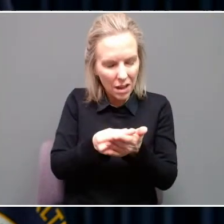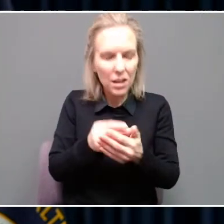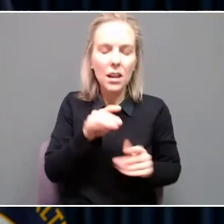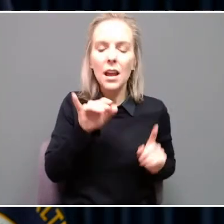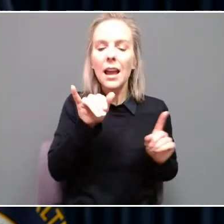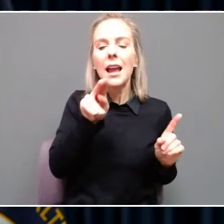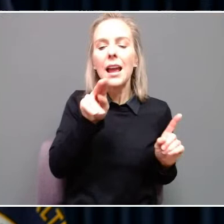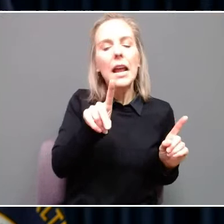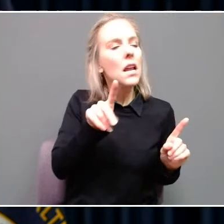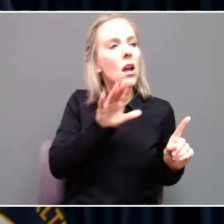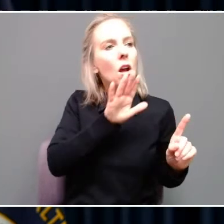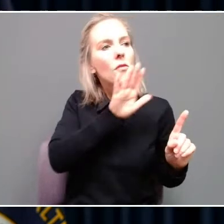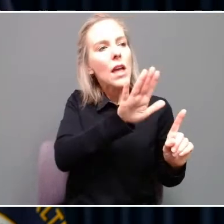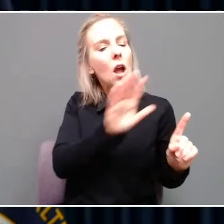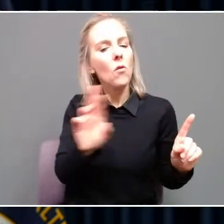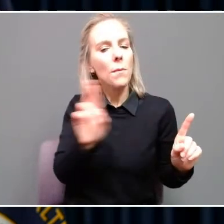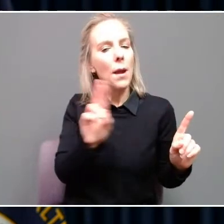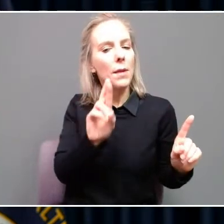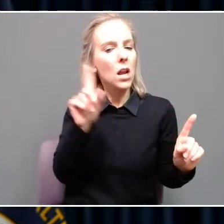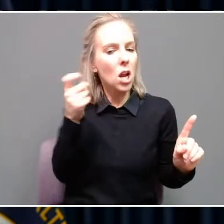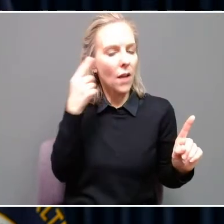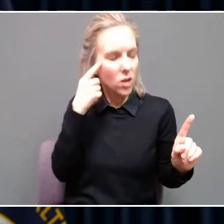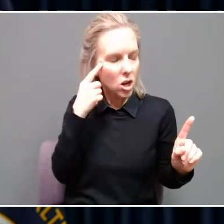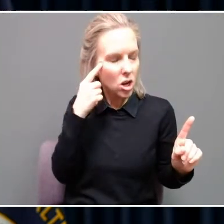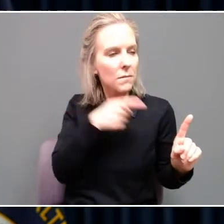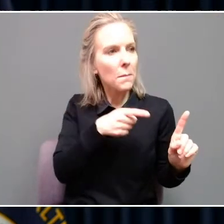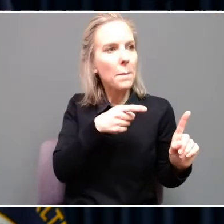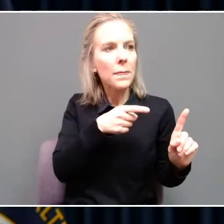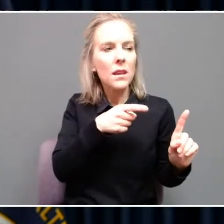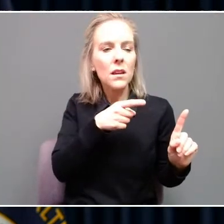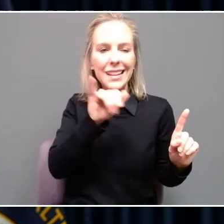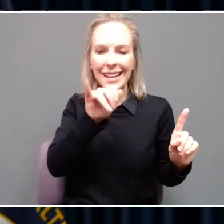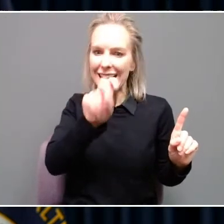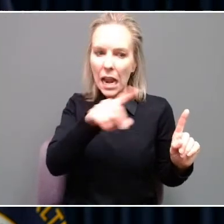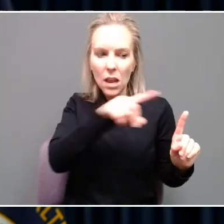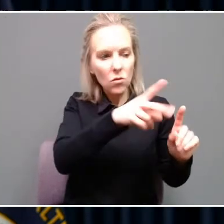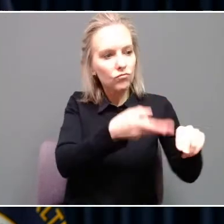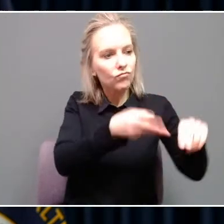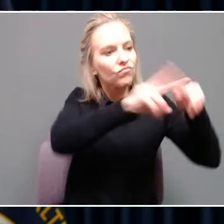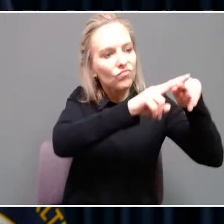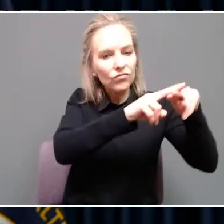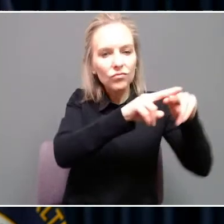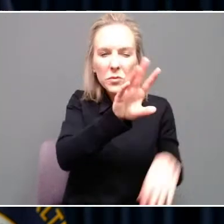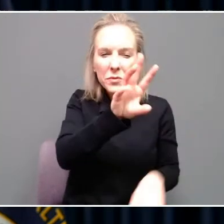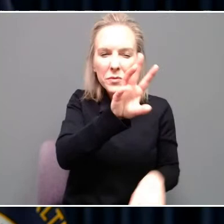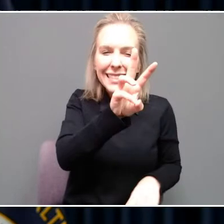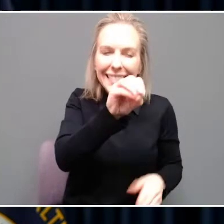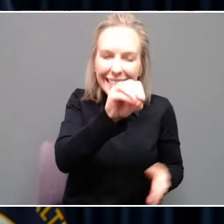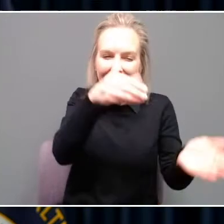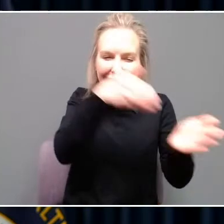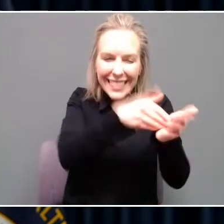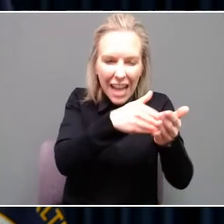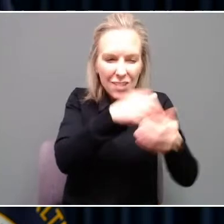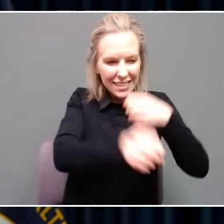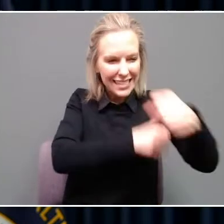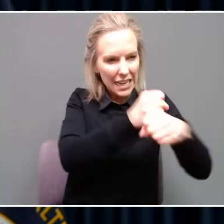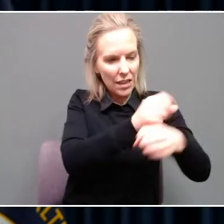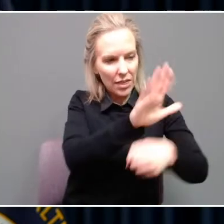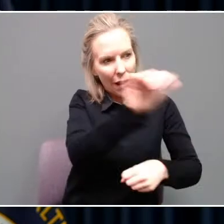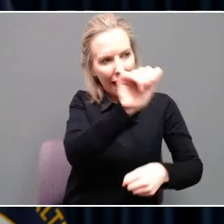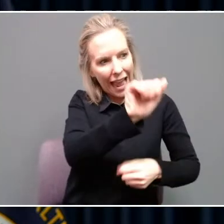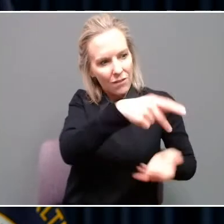their Republican governor, talking about raising average teacher pay to $60,000 a year, and that being one of